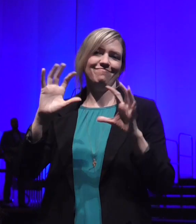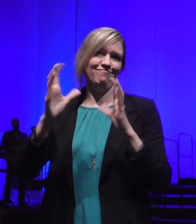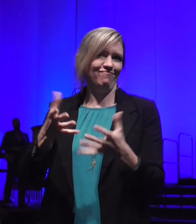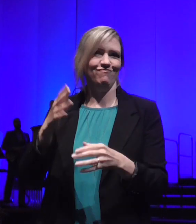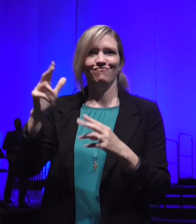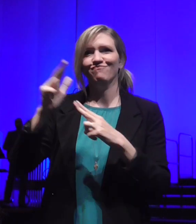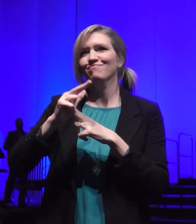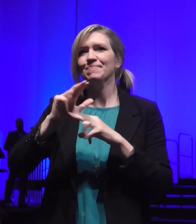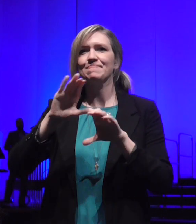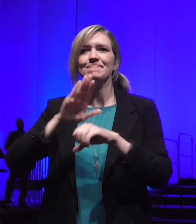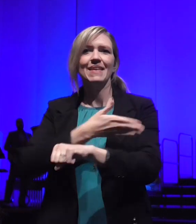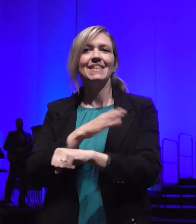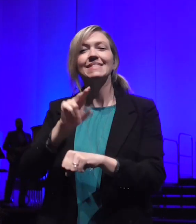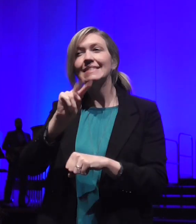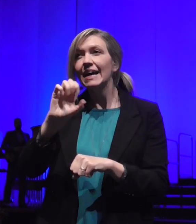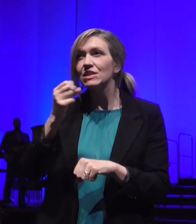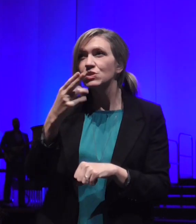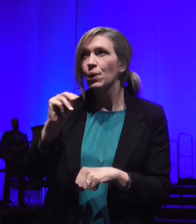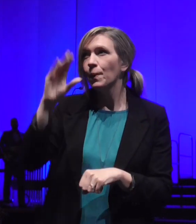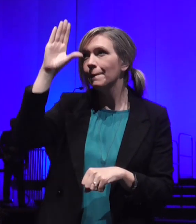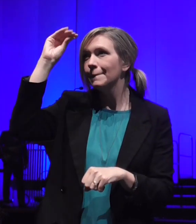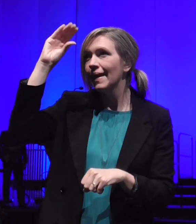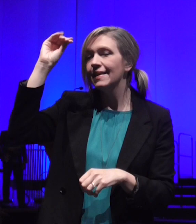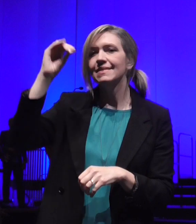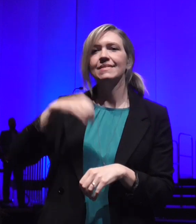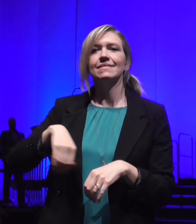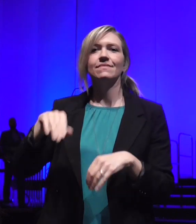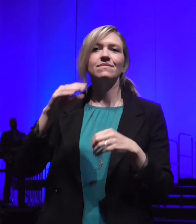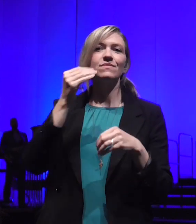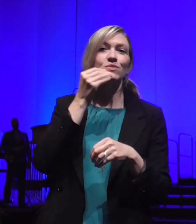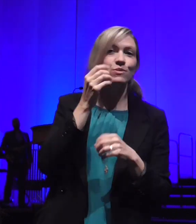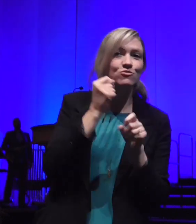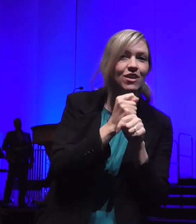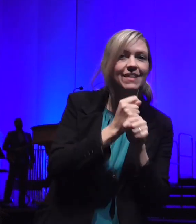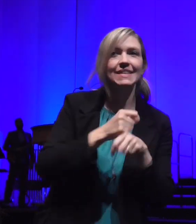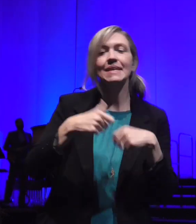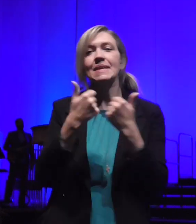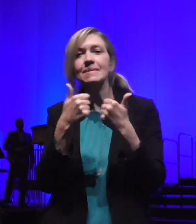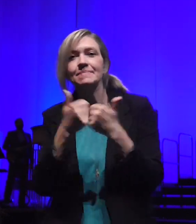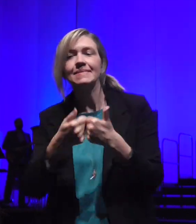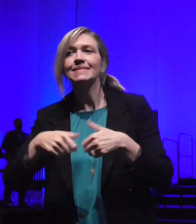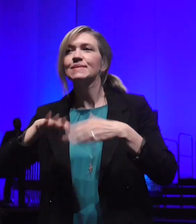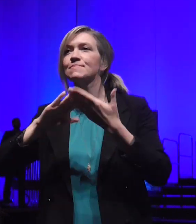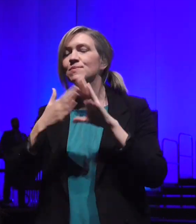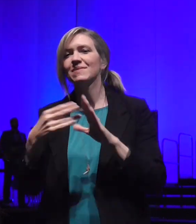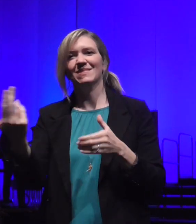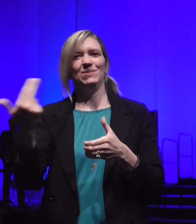Men performing. We've got food trucks, we've got games, and we've got community. Come join us.